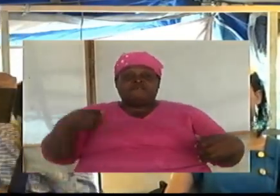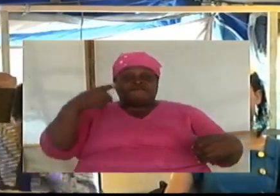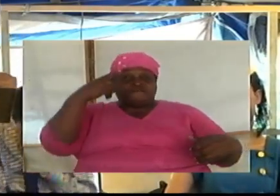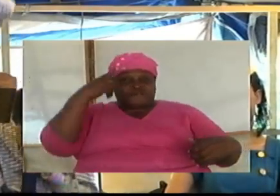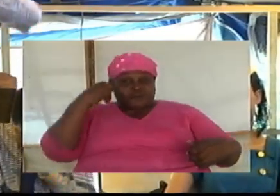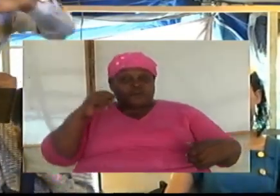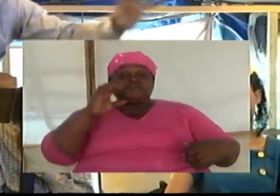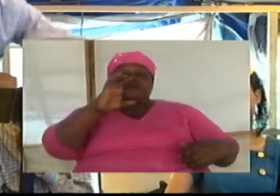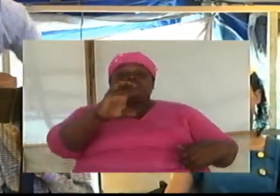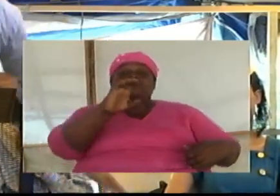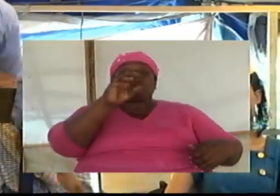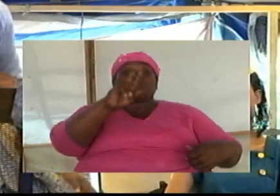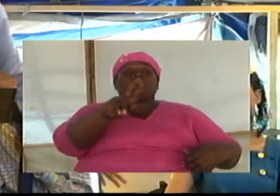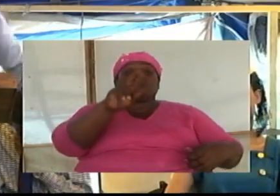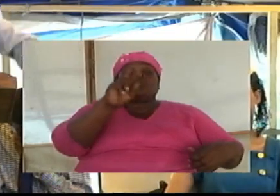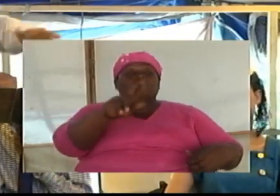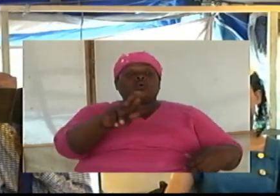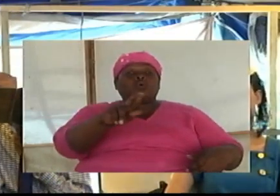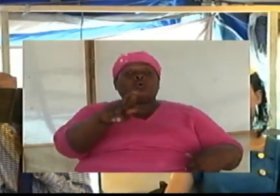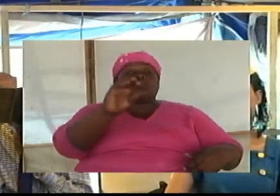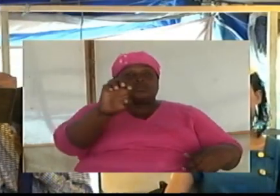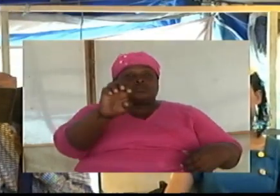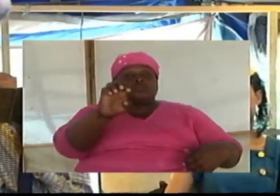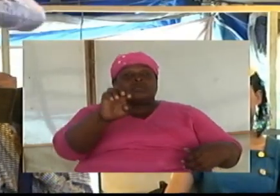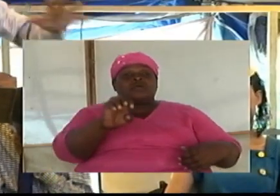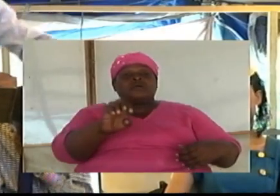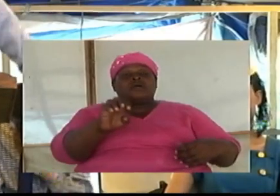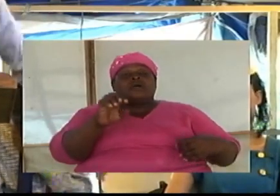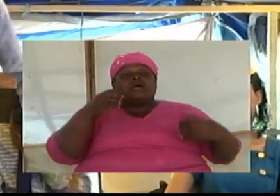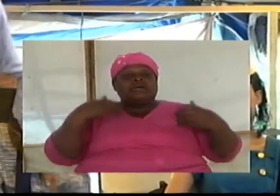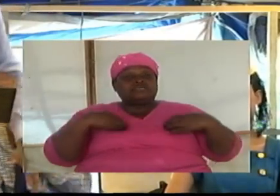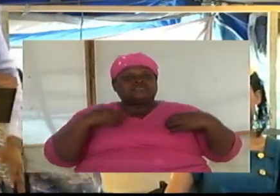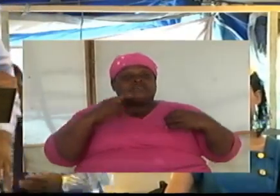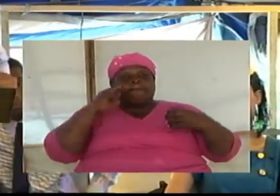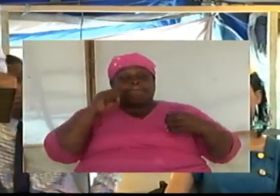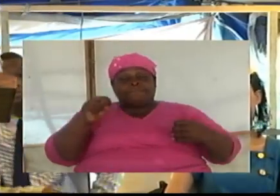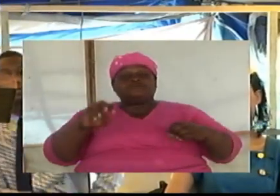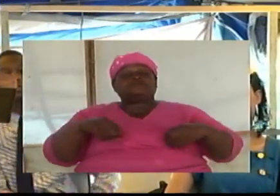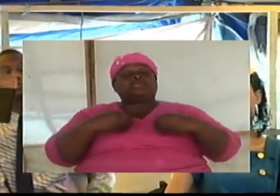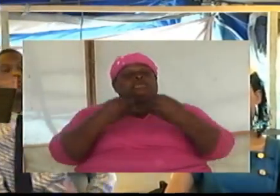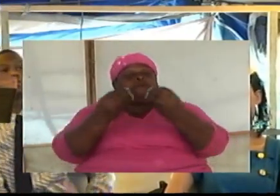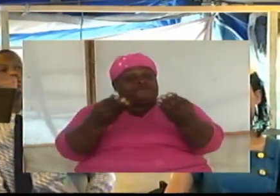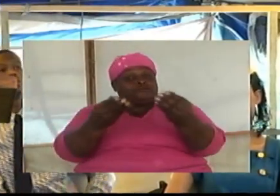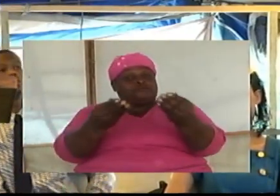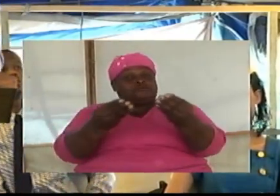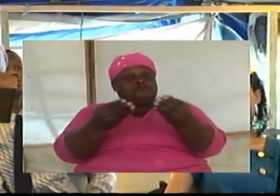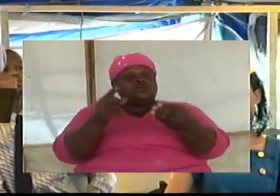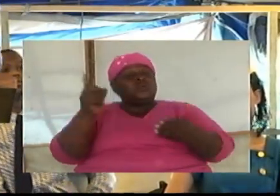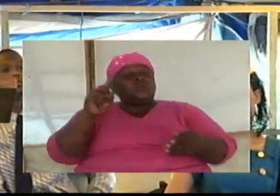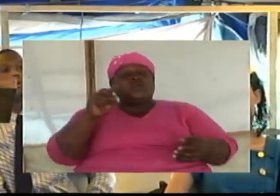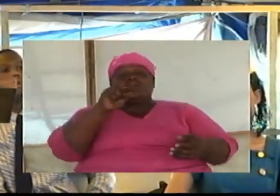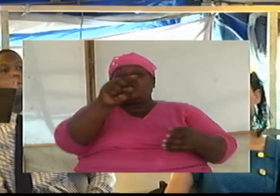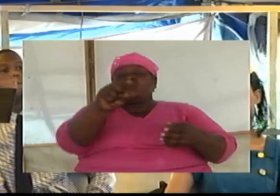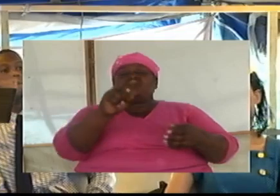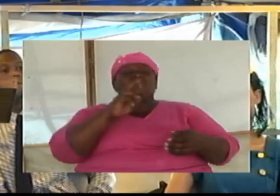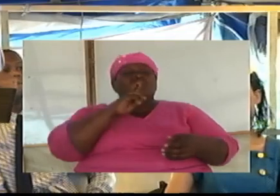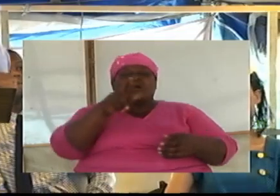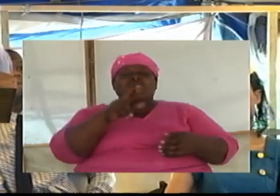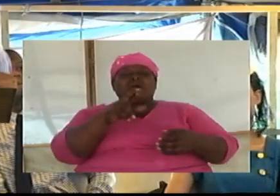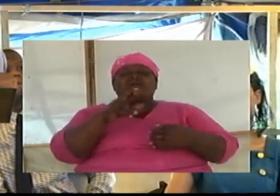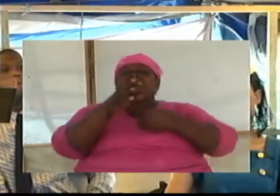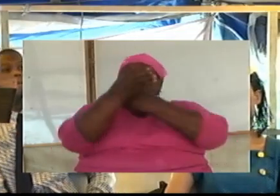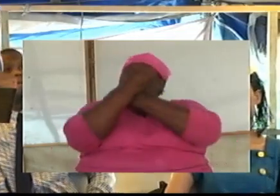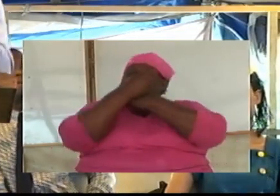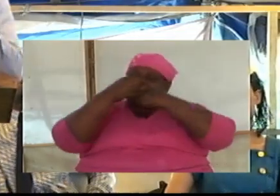is made available. Distance has no impact. Praise God Almighty. Wherever you are, salvation